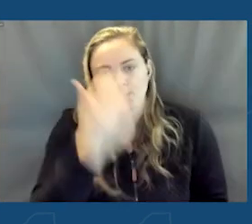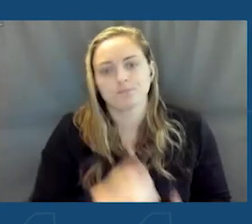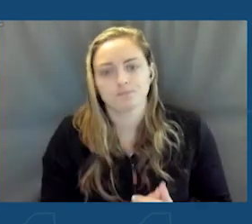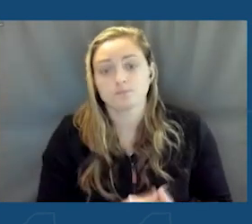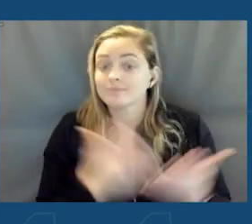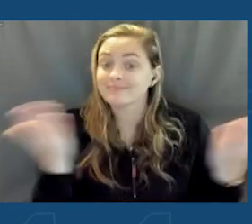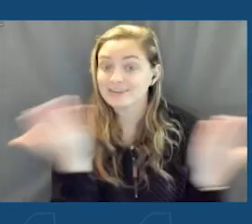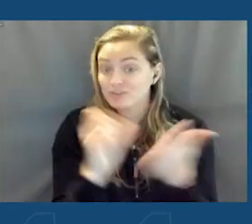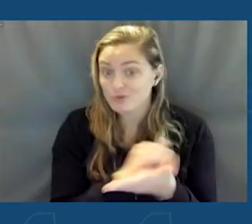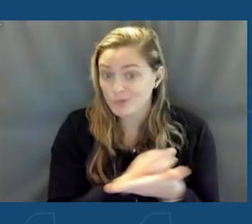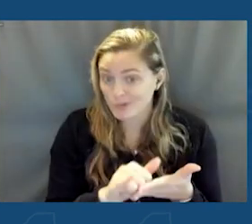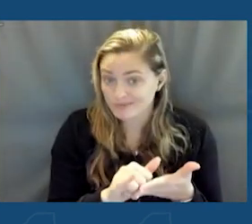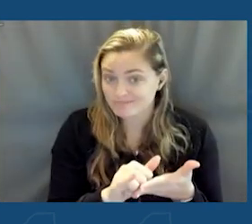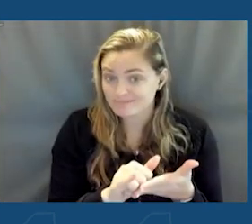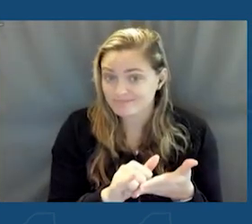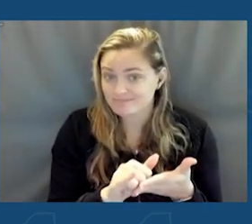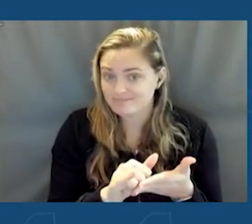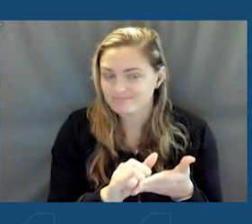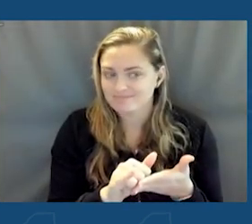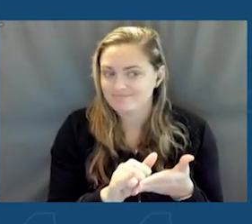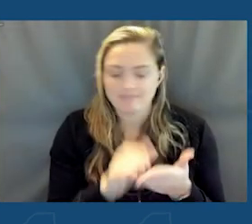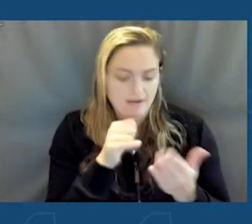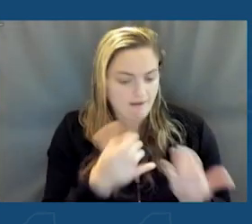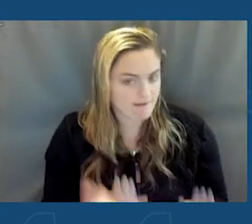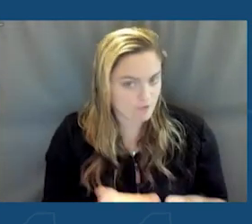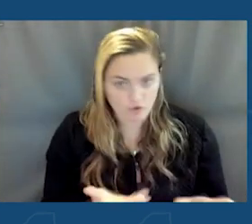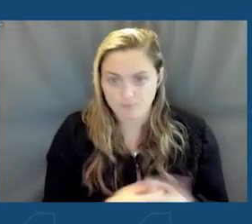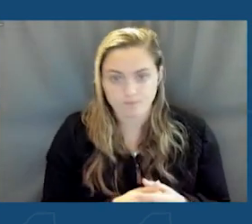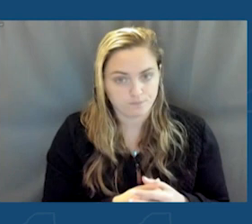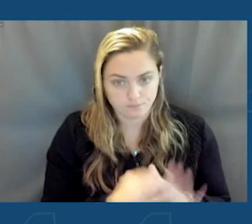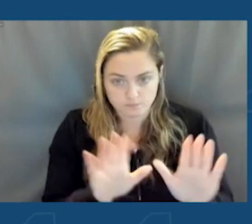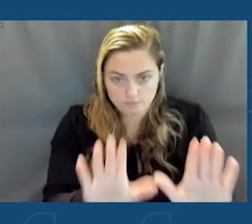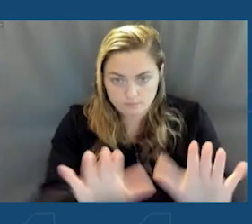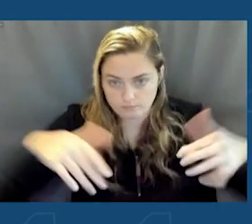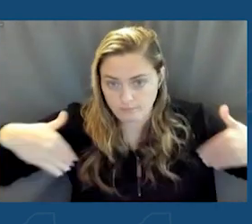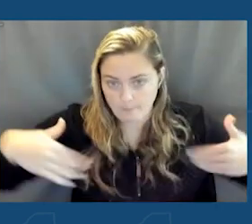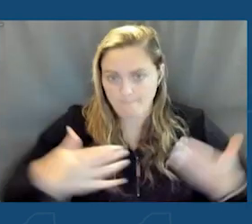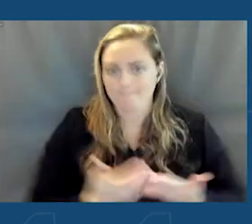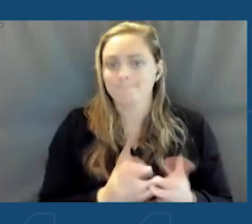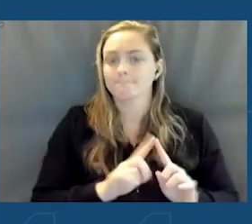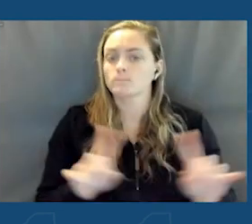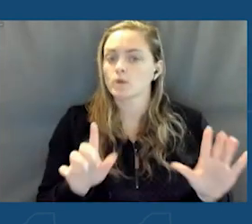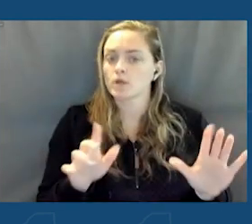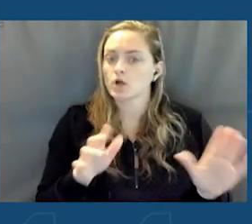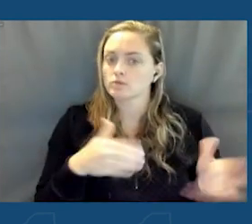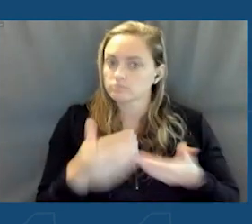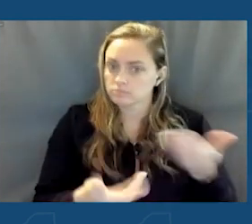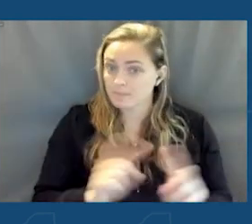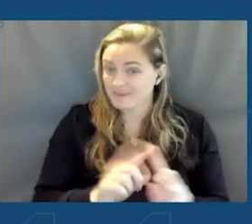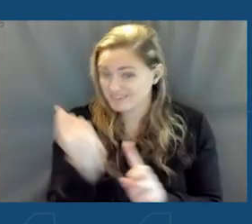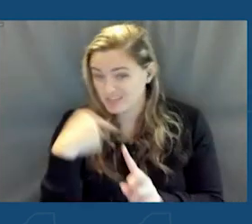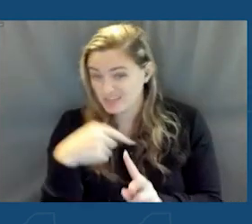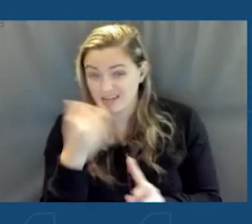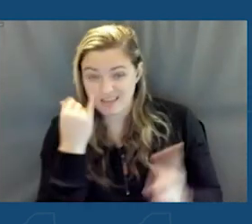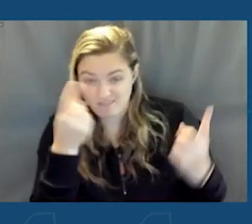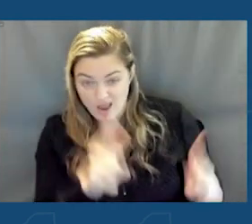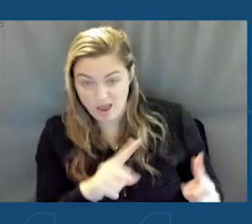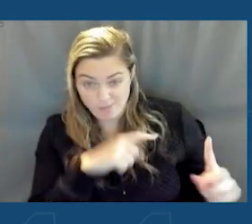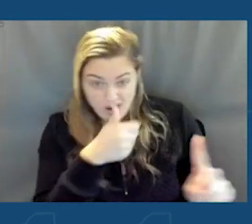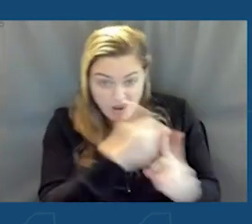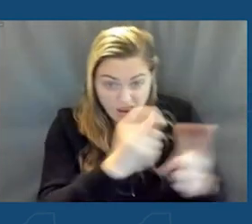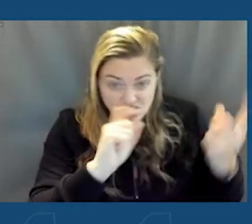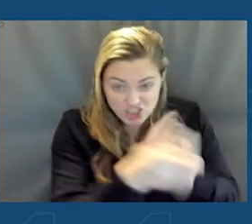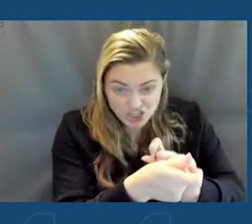York, it's not here. We're in good shape. But we are ready in case those circumstances change when you see